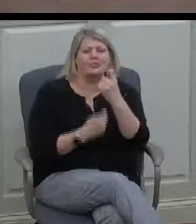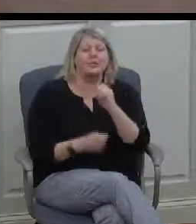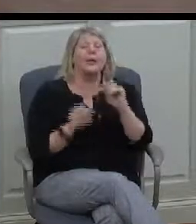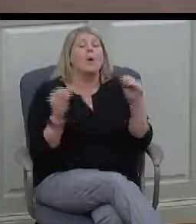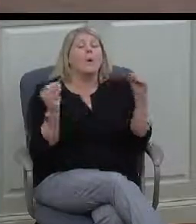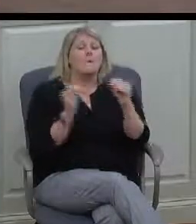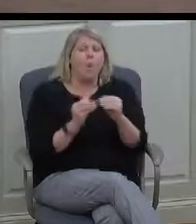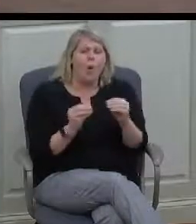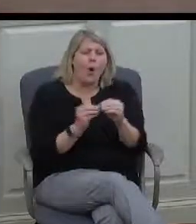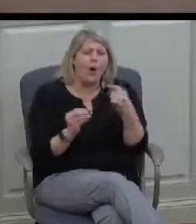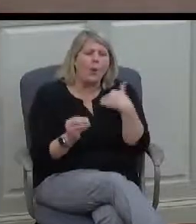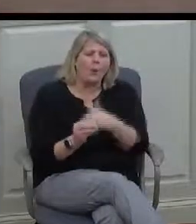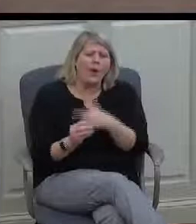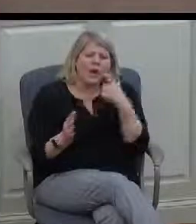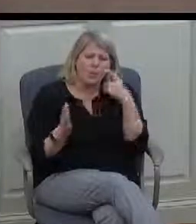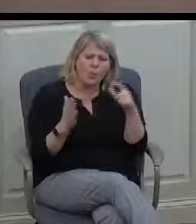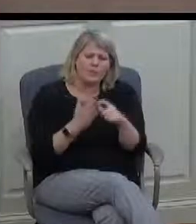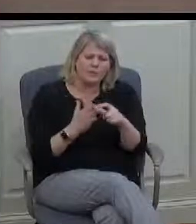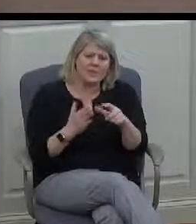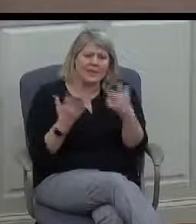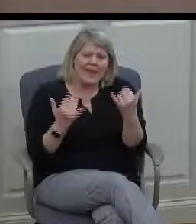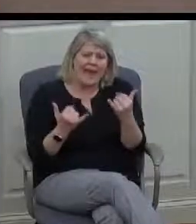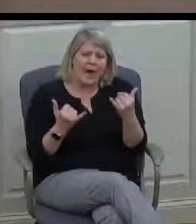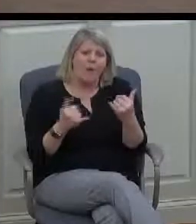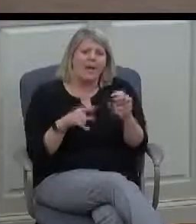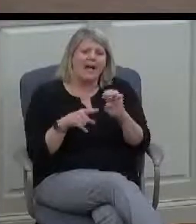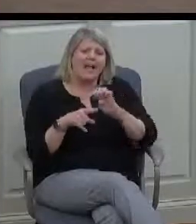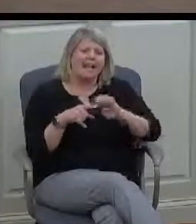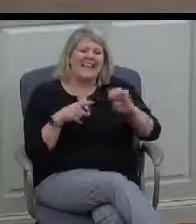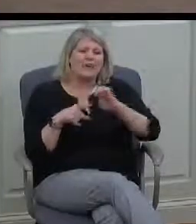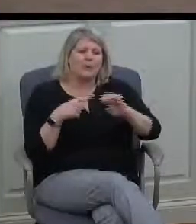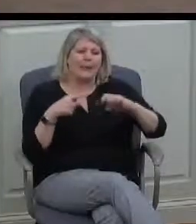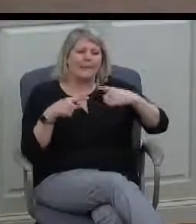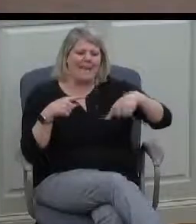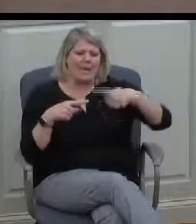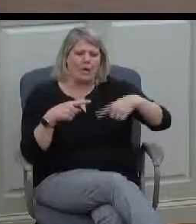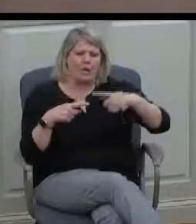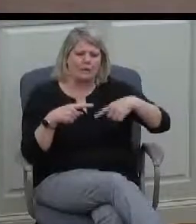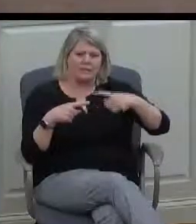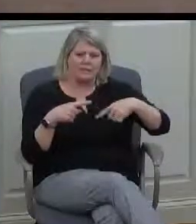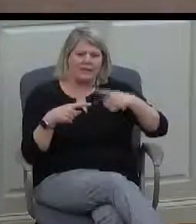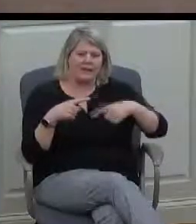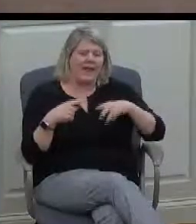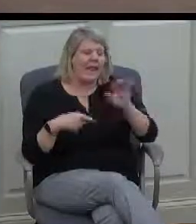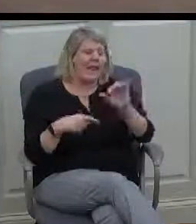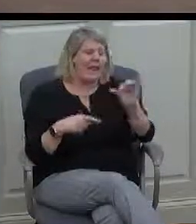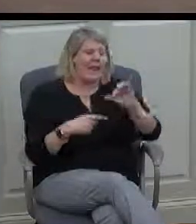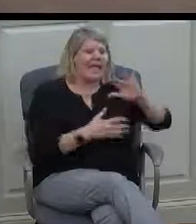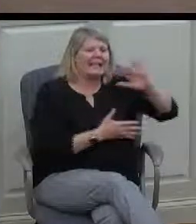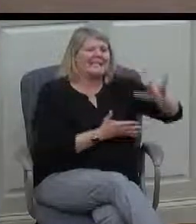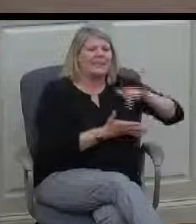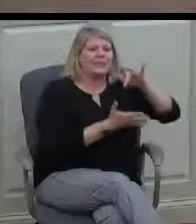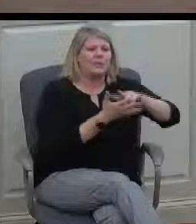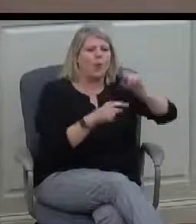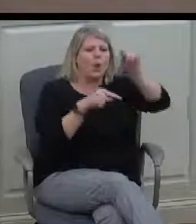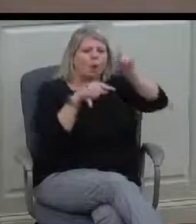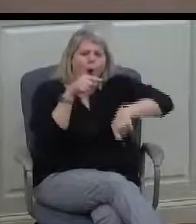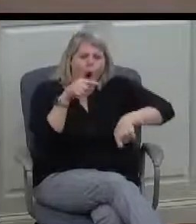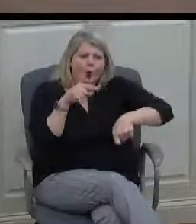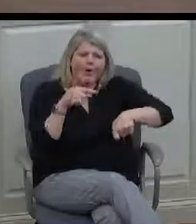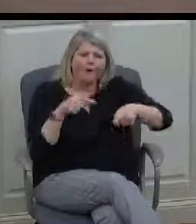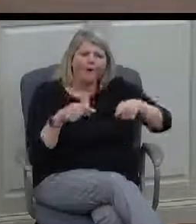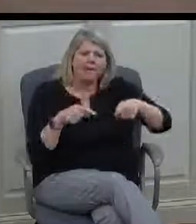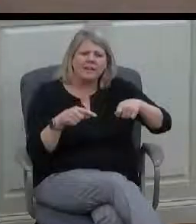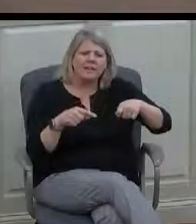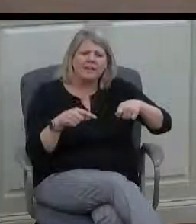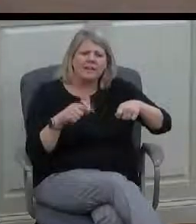see is electronic parking meters. Either a centralized station where